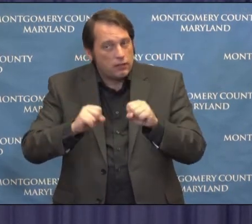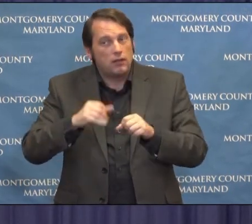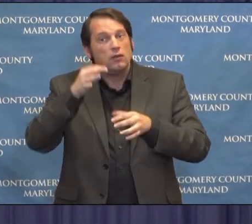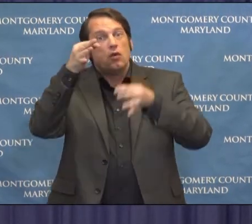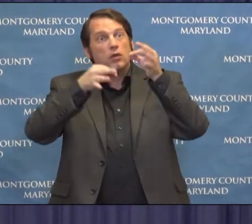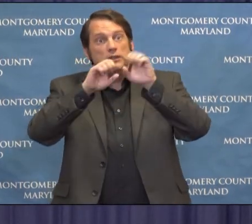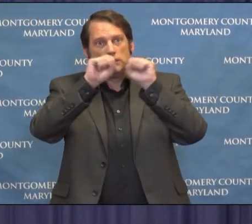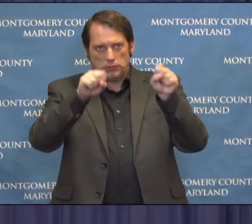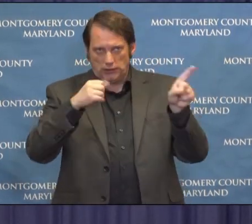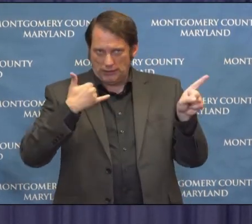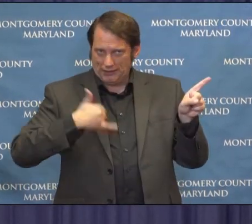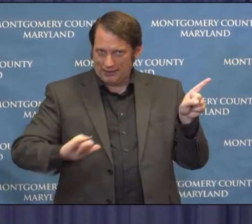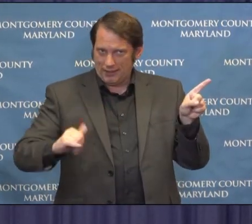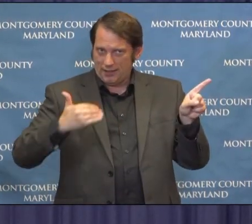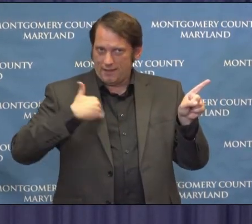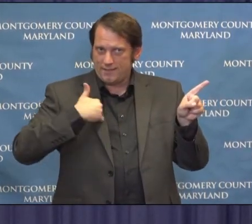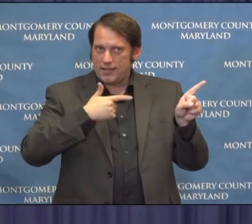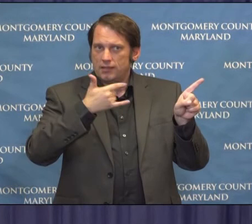orders that we may need to